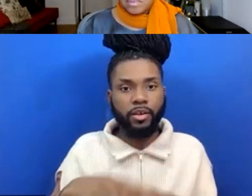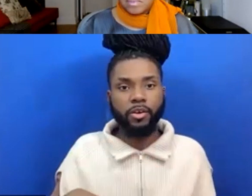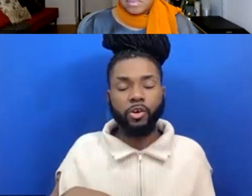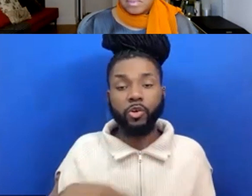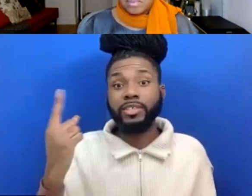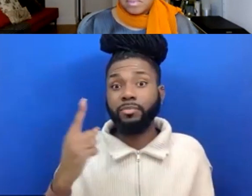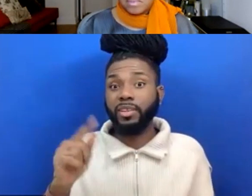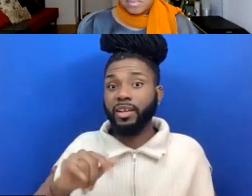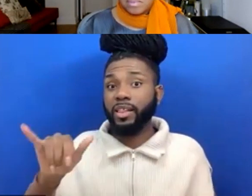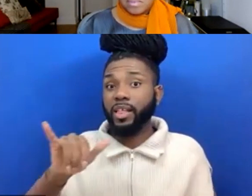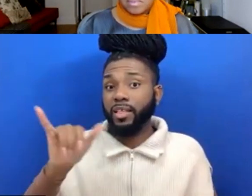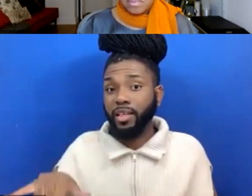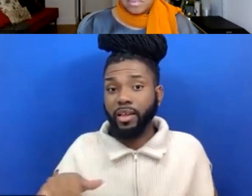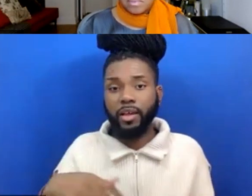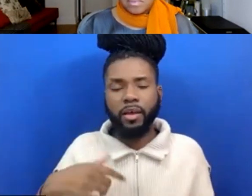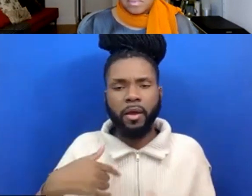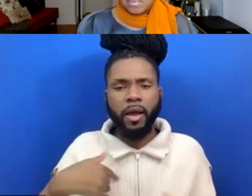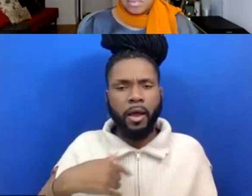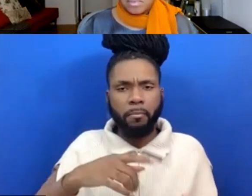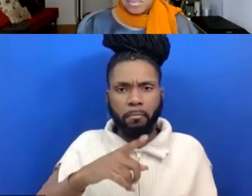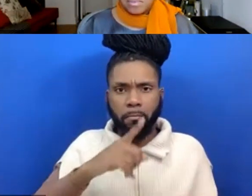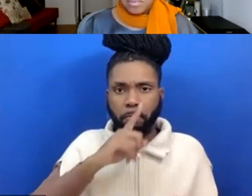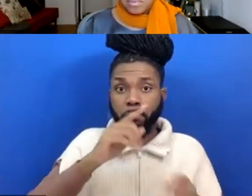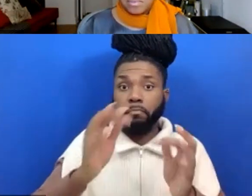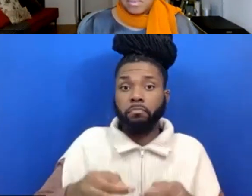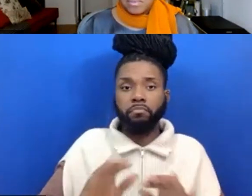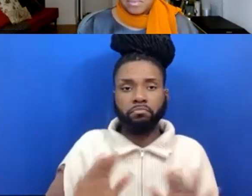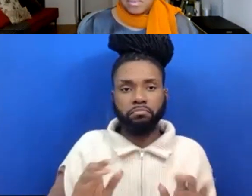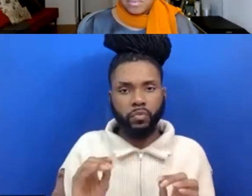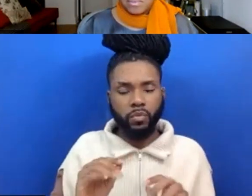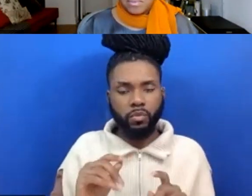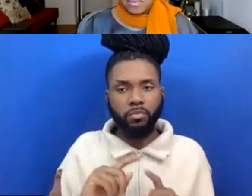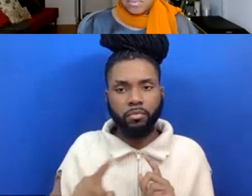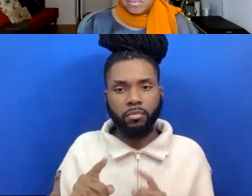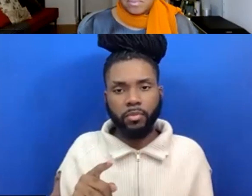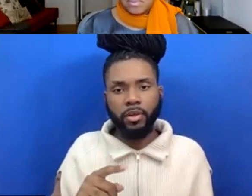that. I'm not certain, but is it something that